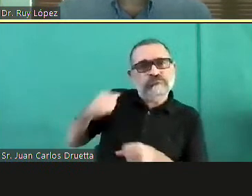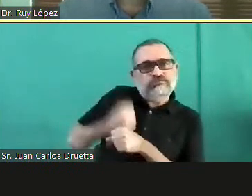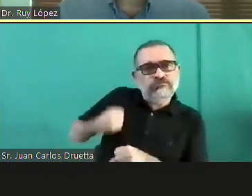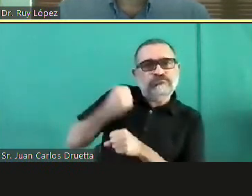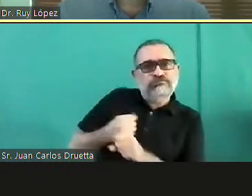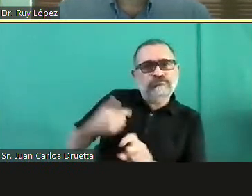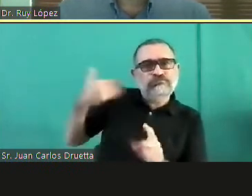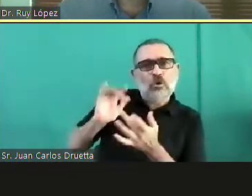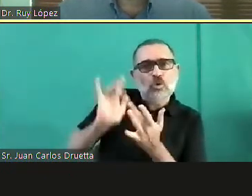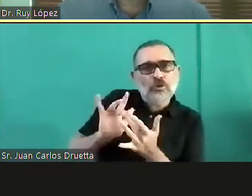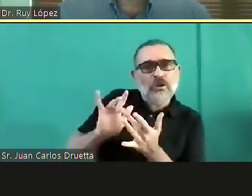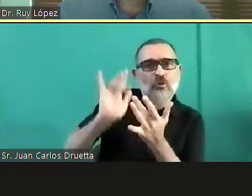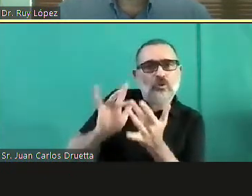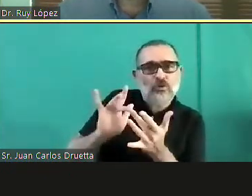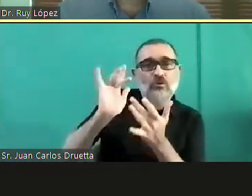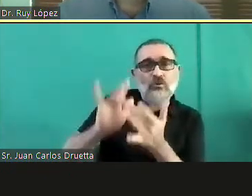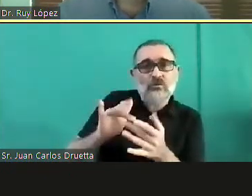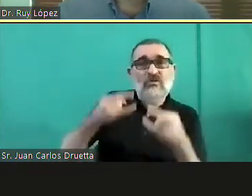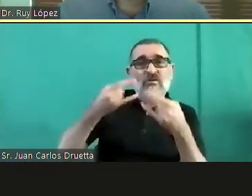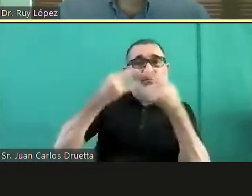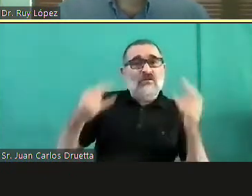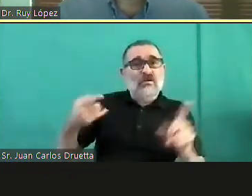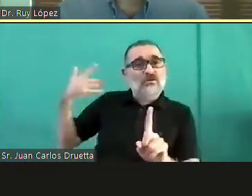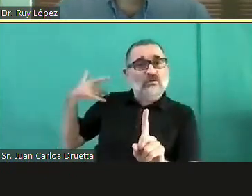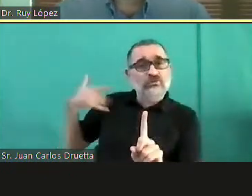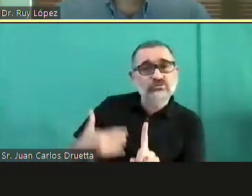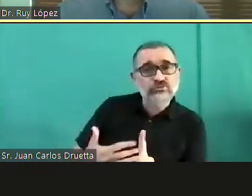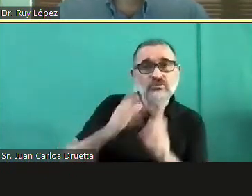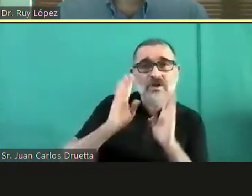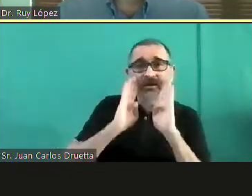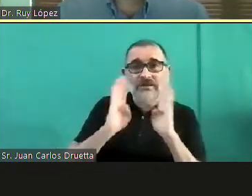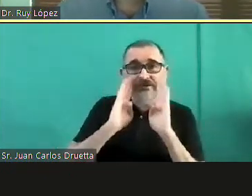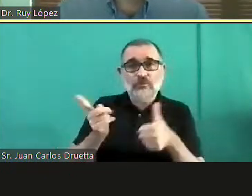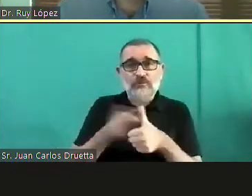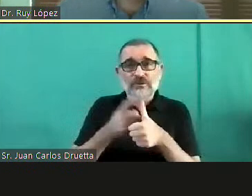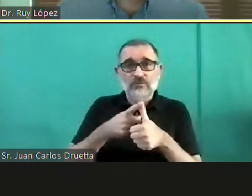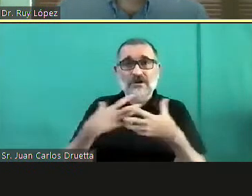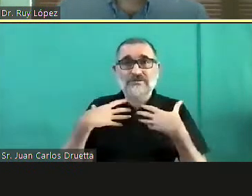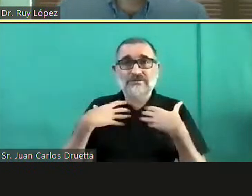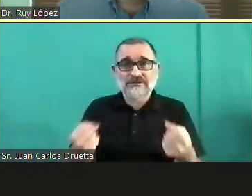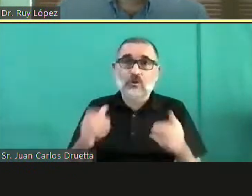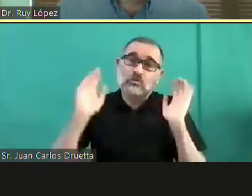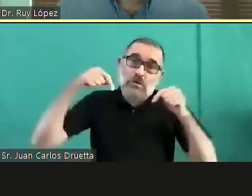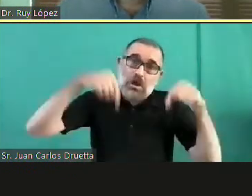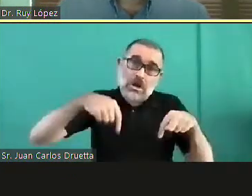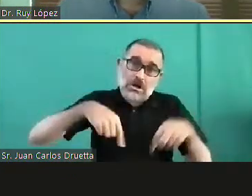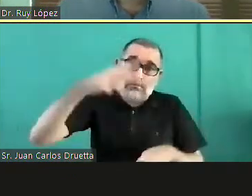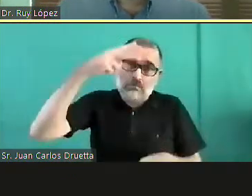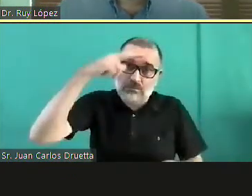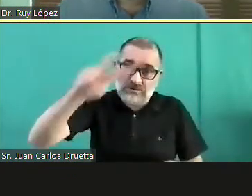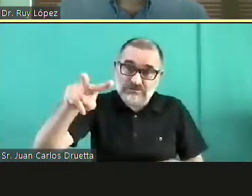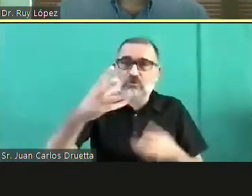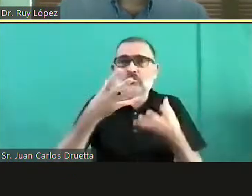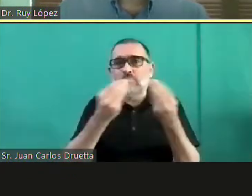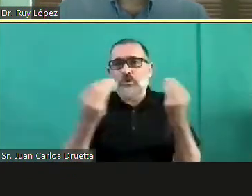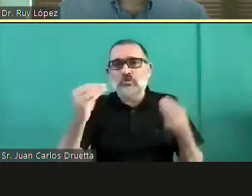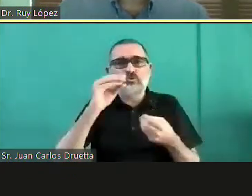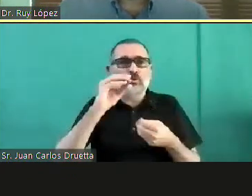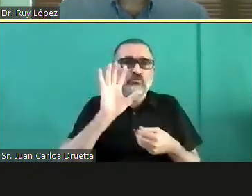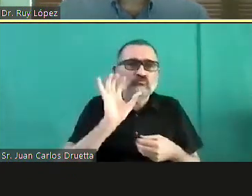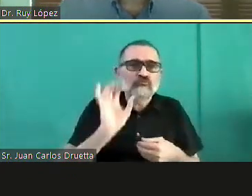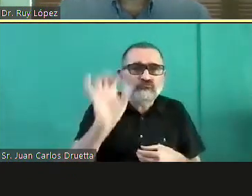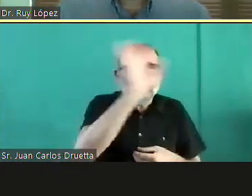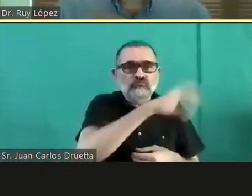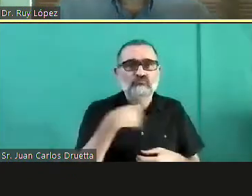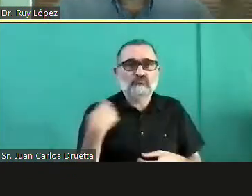community-based health brigades that reinforce the primary healthcare level. Another thing that was strengthened during the pandemic was intersectoral activity with the